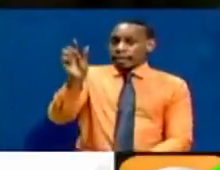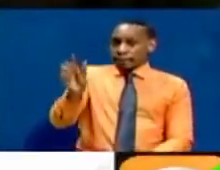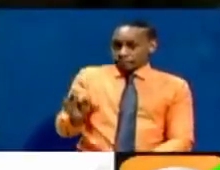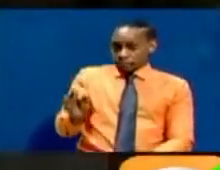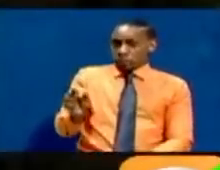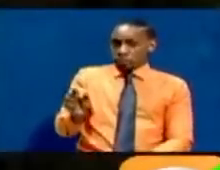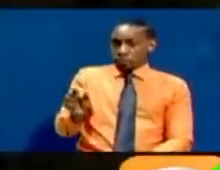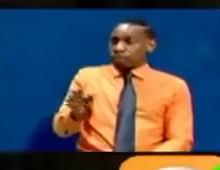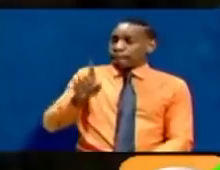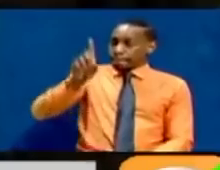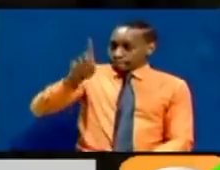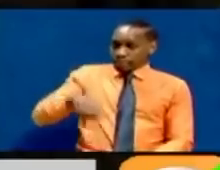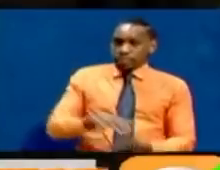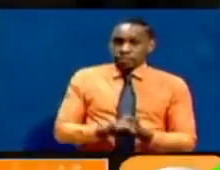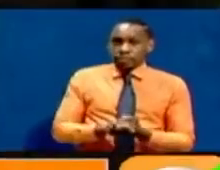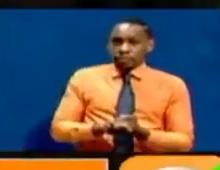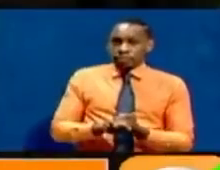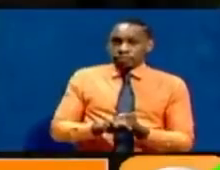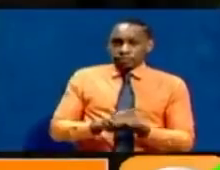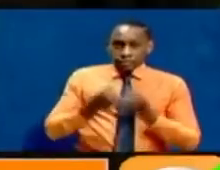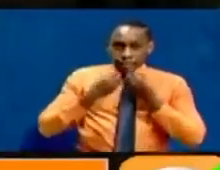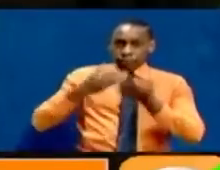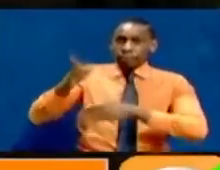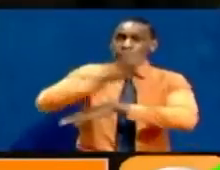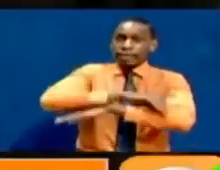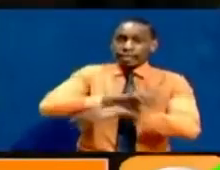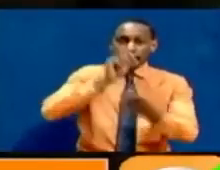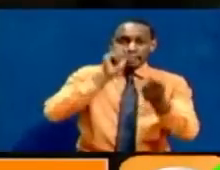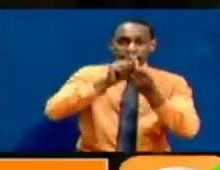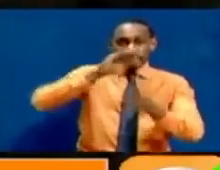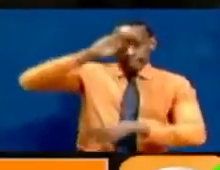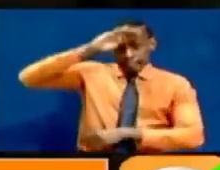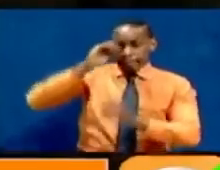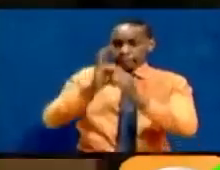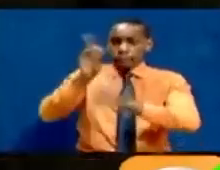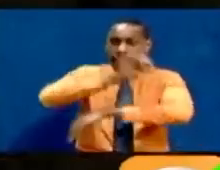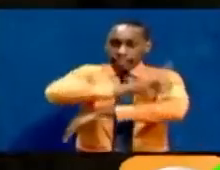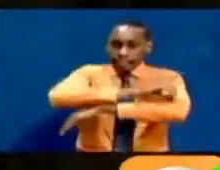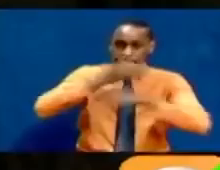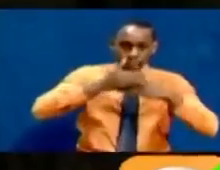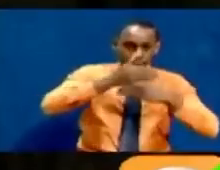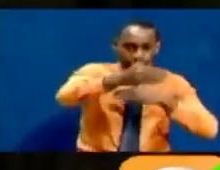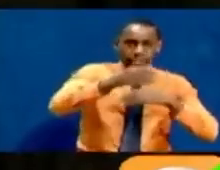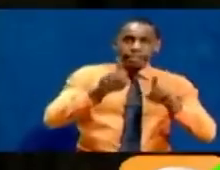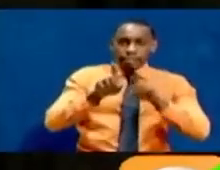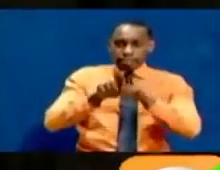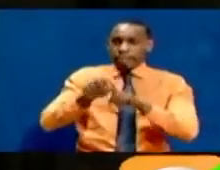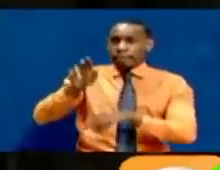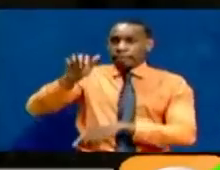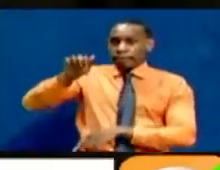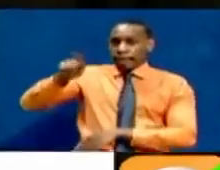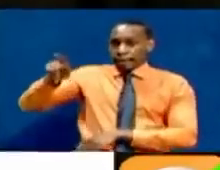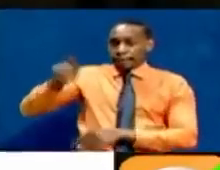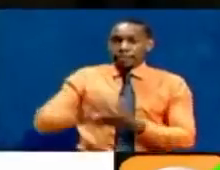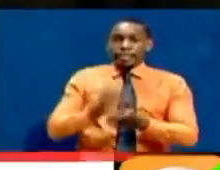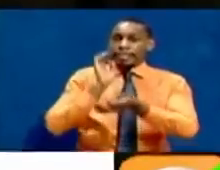be prompted to, they will be prompted to give the daily readings for the temperatures for 14 days in the, still in the app. And